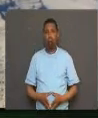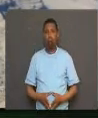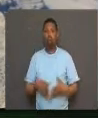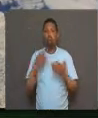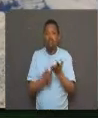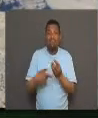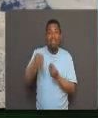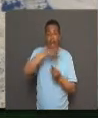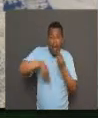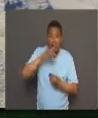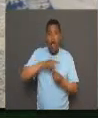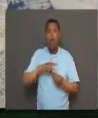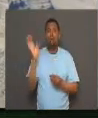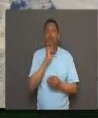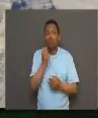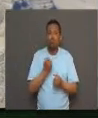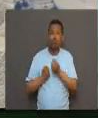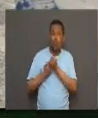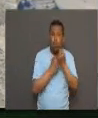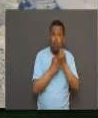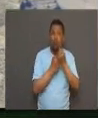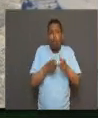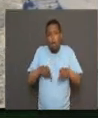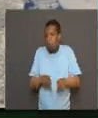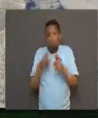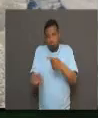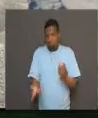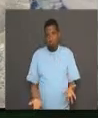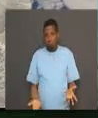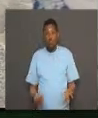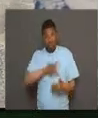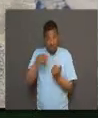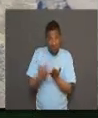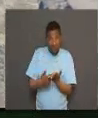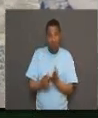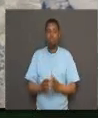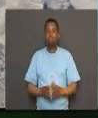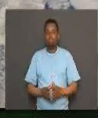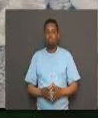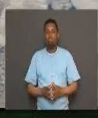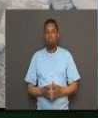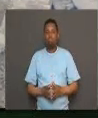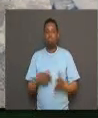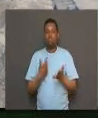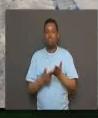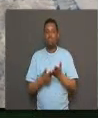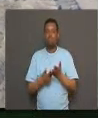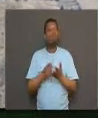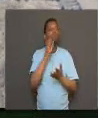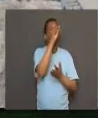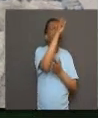These areas do not support agriculture, so tend to be